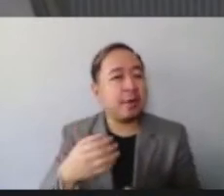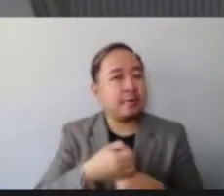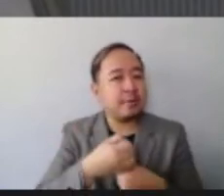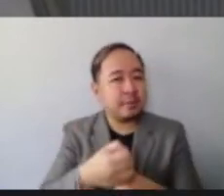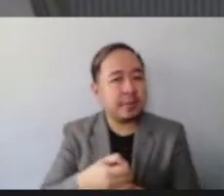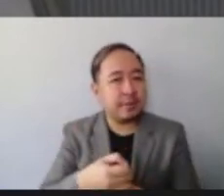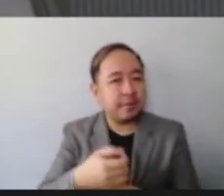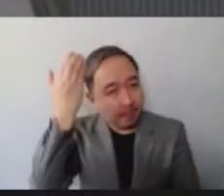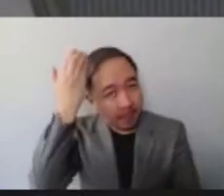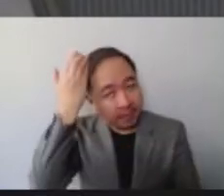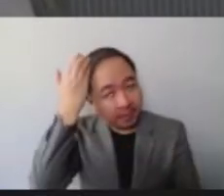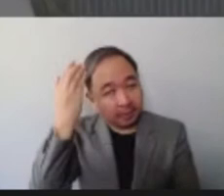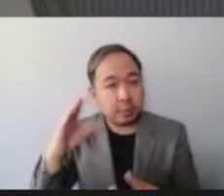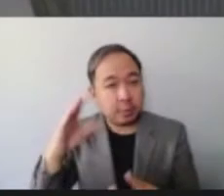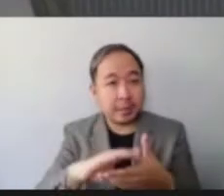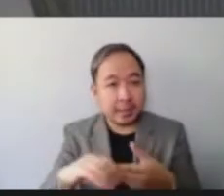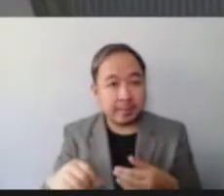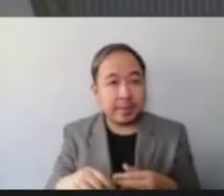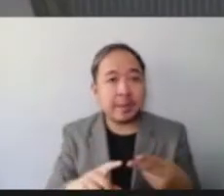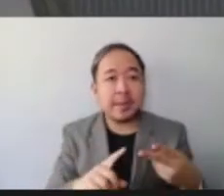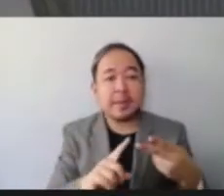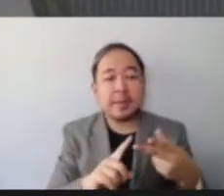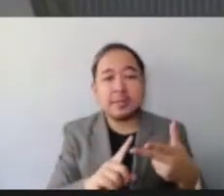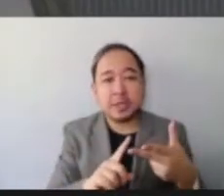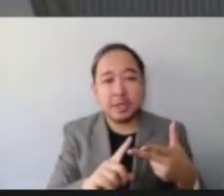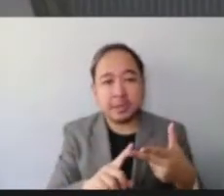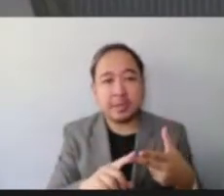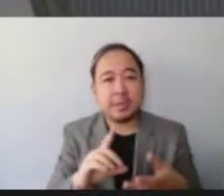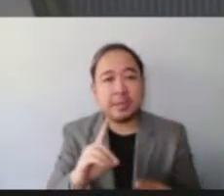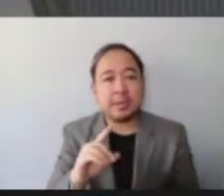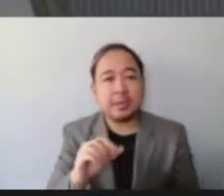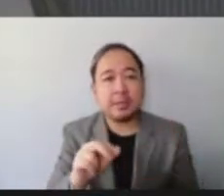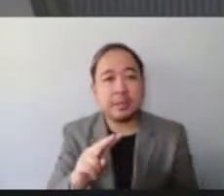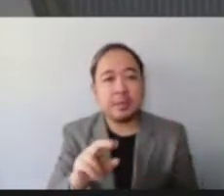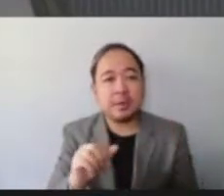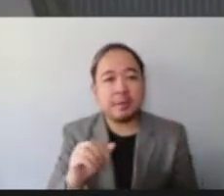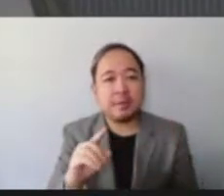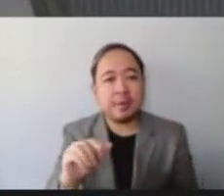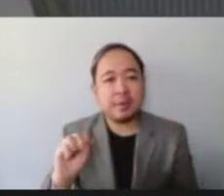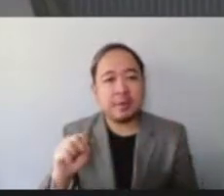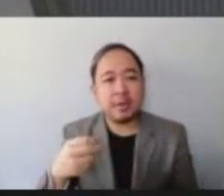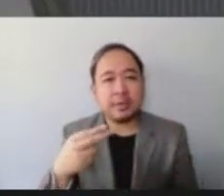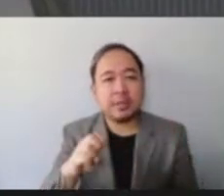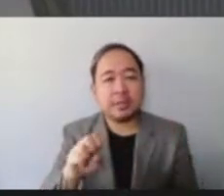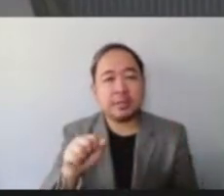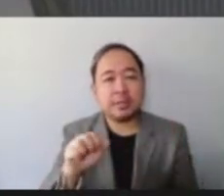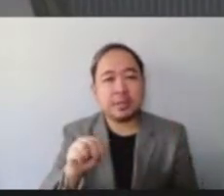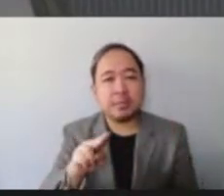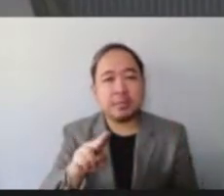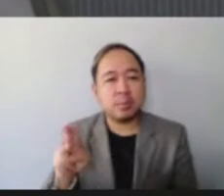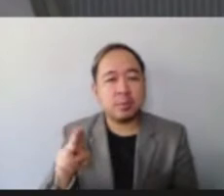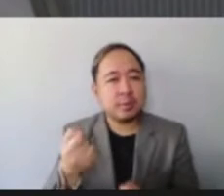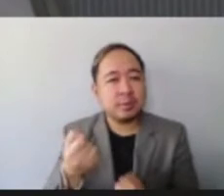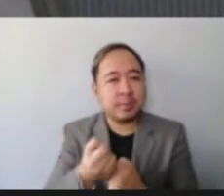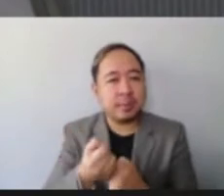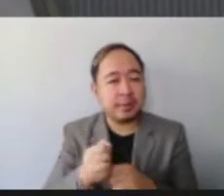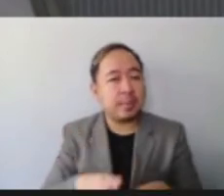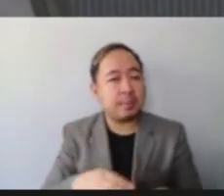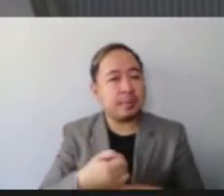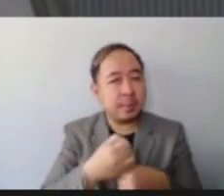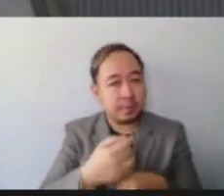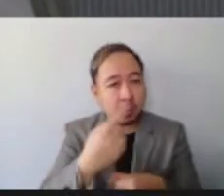tavadashi shambu Deputy permanent representative of Mongolia to eska please join me in congratulating